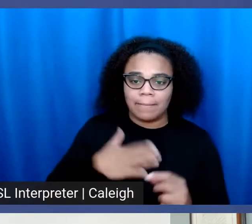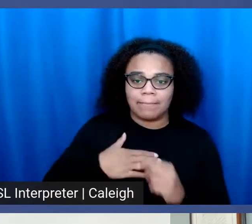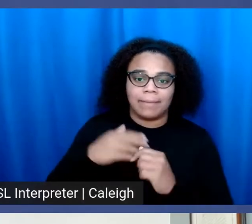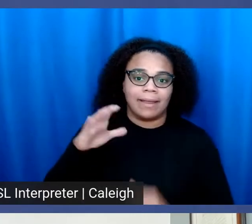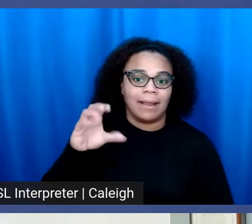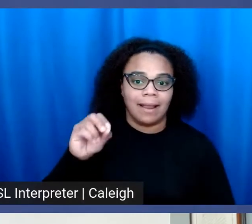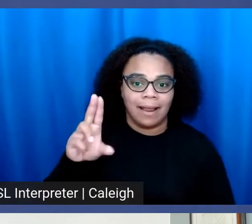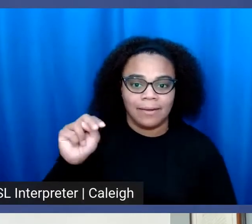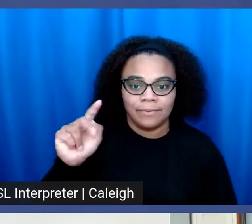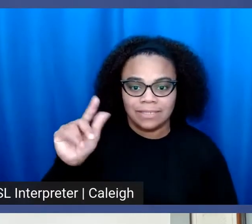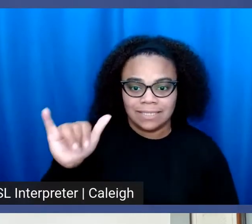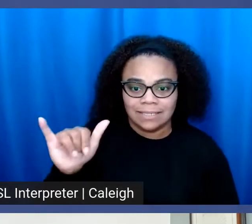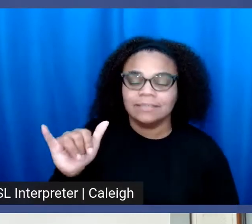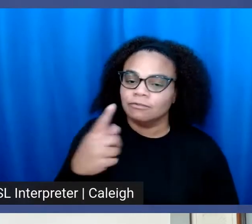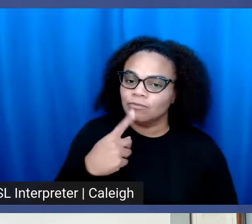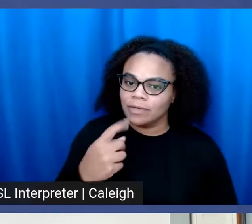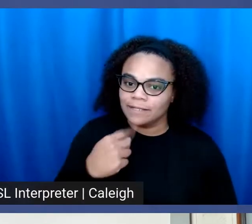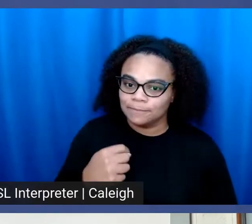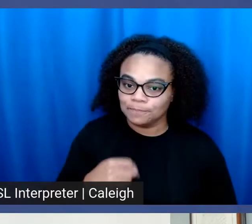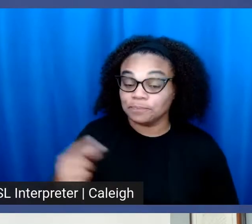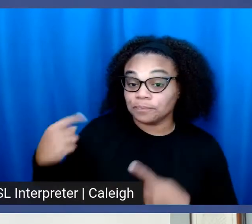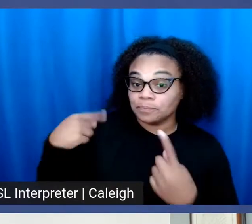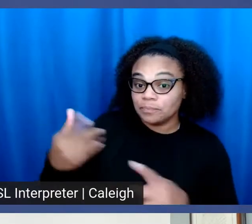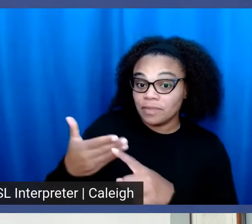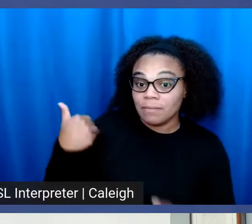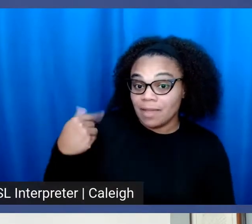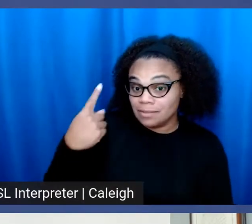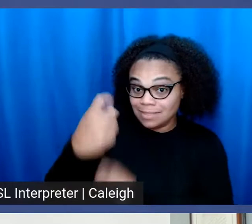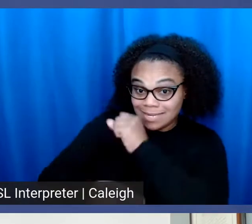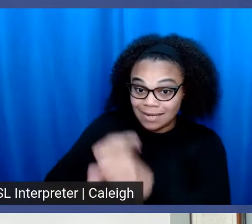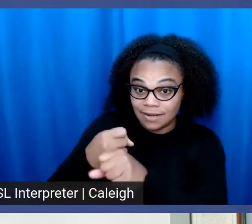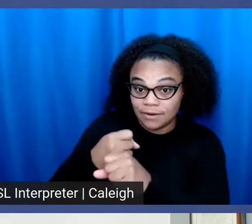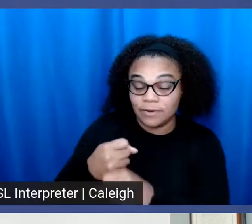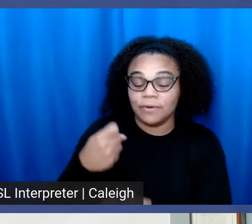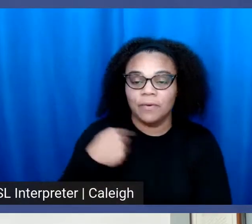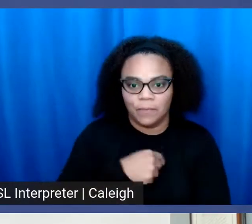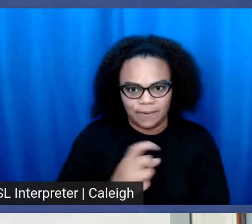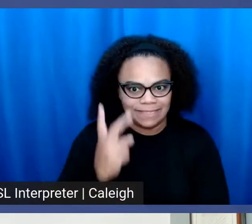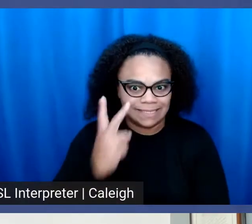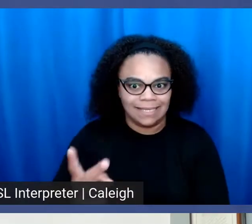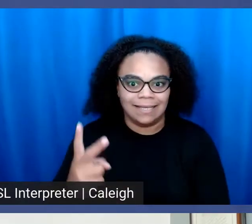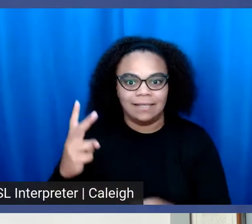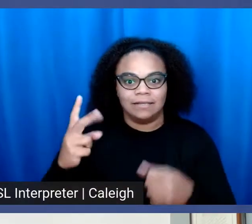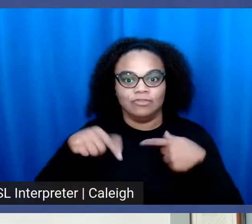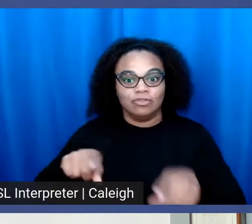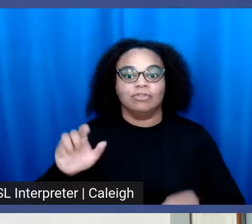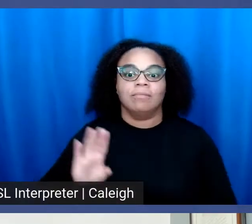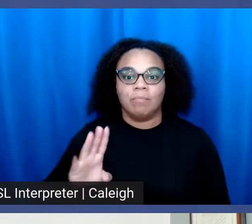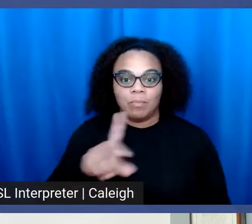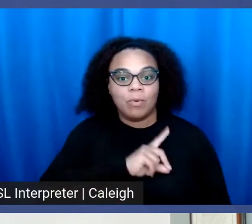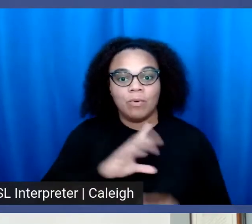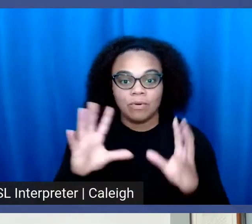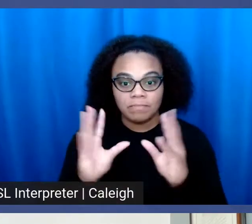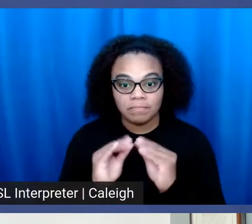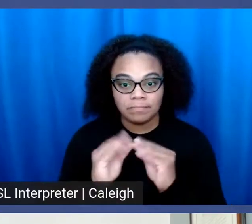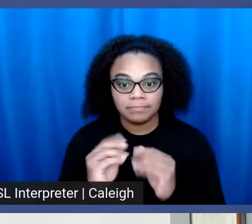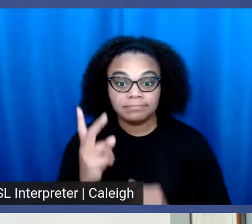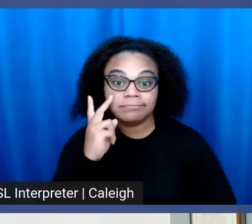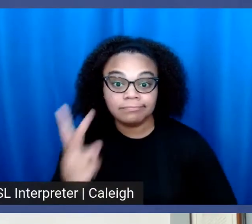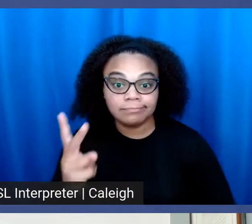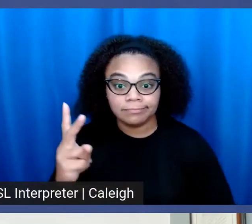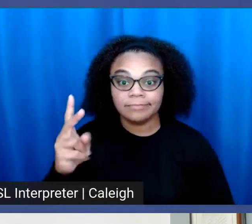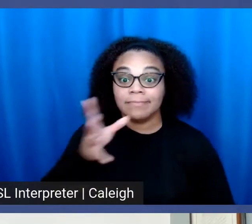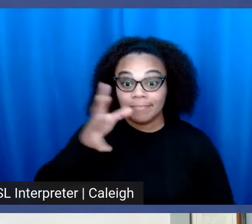the last year, we have seen showing up at our board meetings protests from parents against critical race